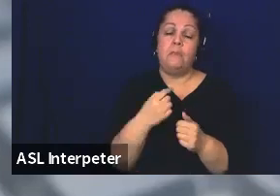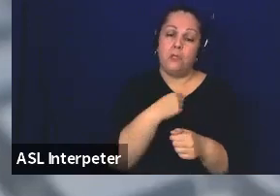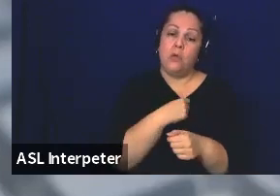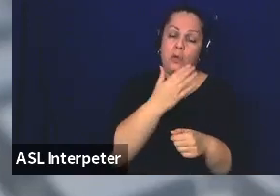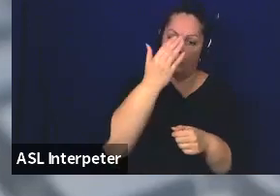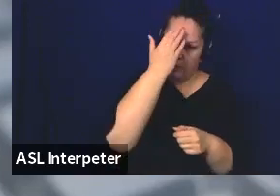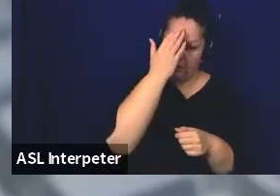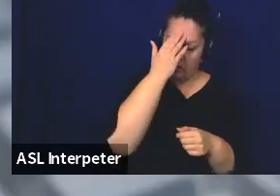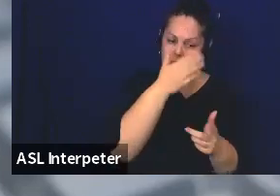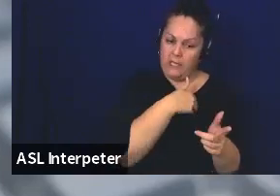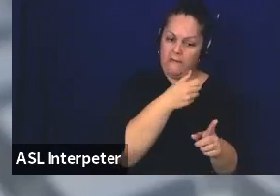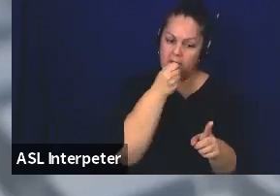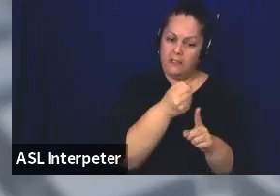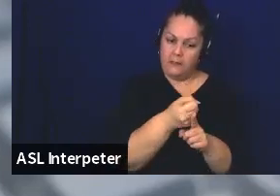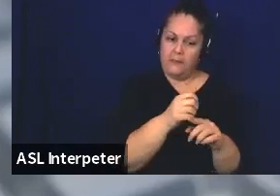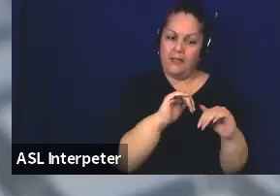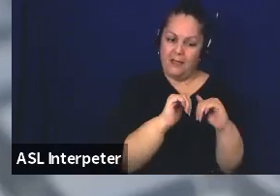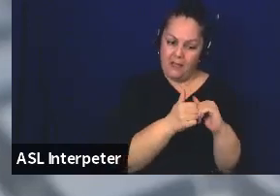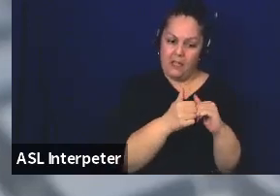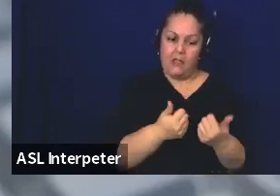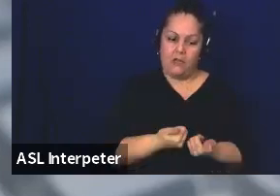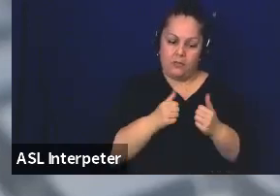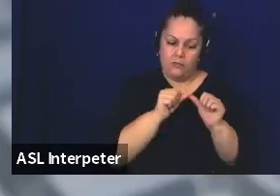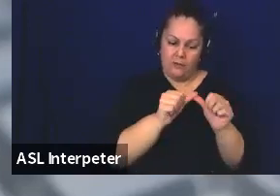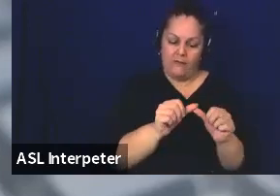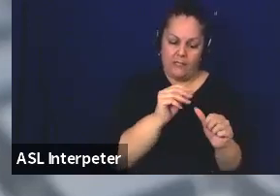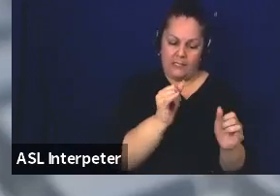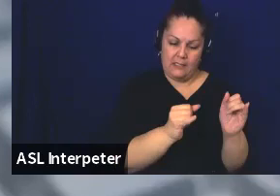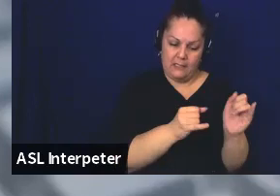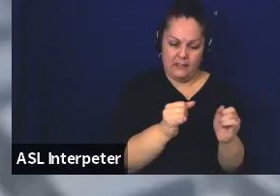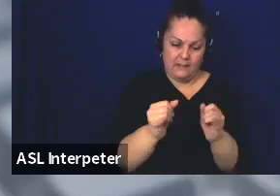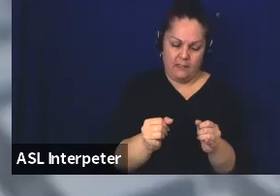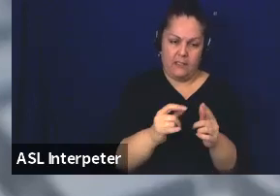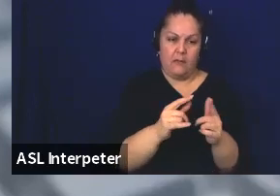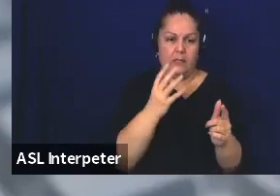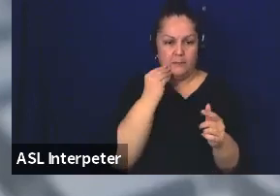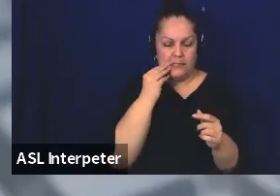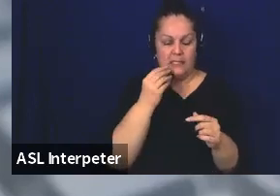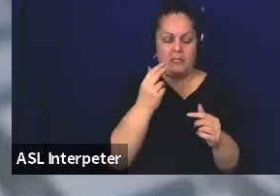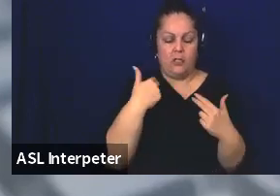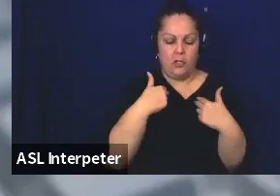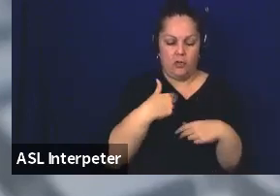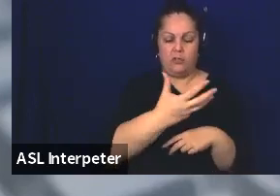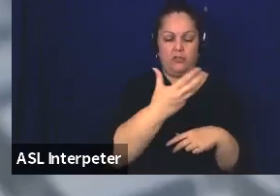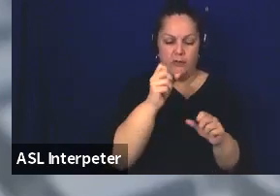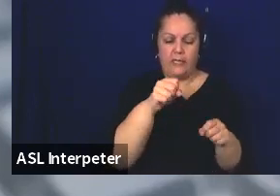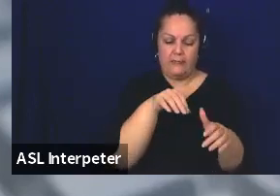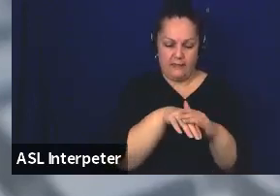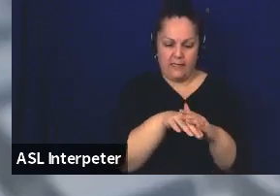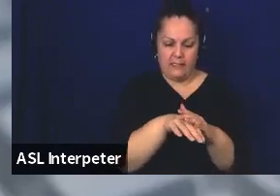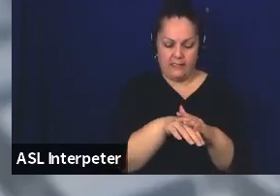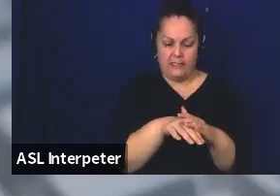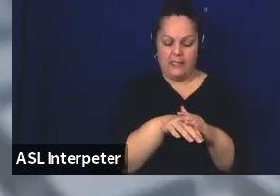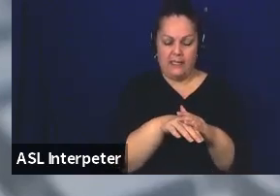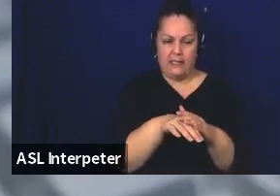there is an impact on how survivors and individuals with lived experience in human trafficking can access